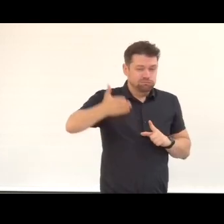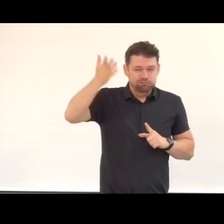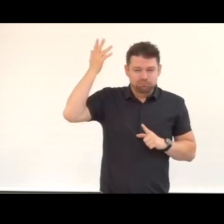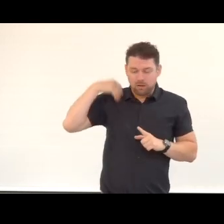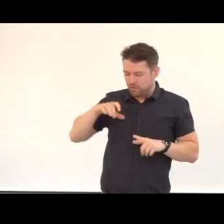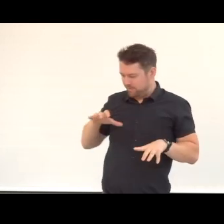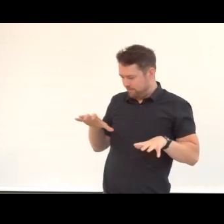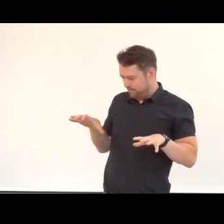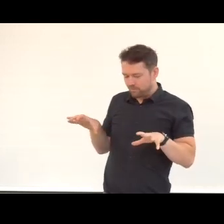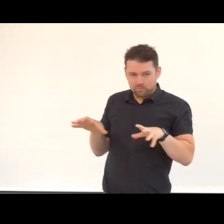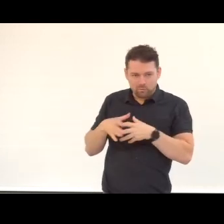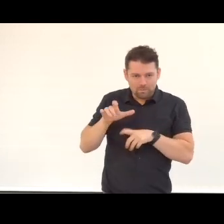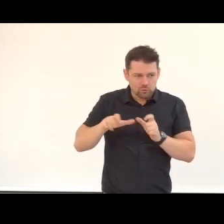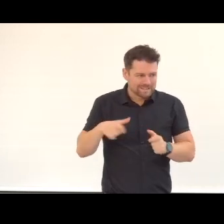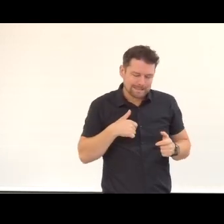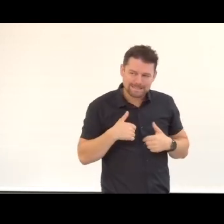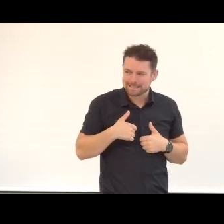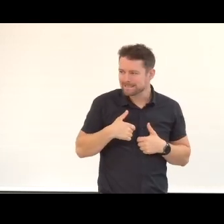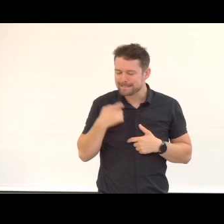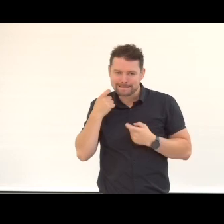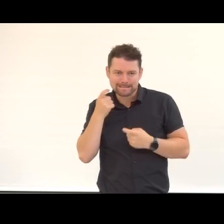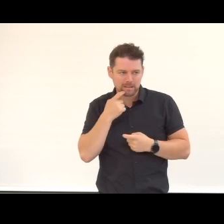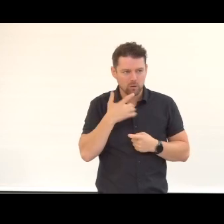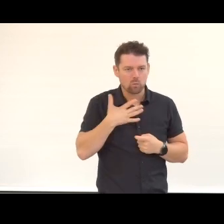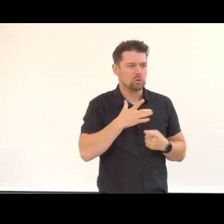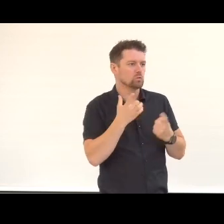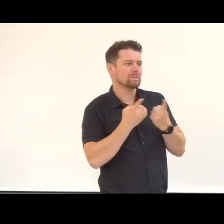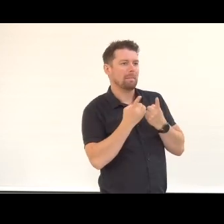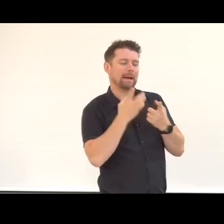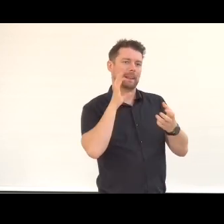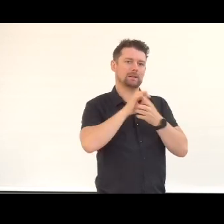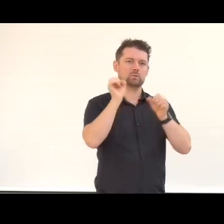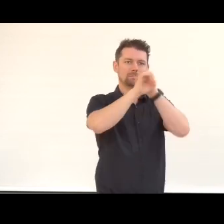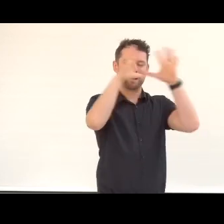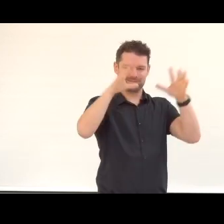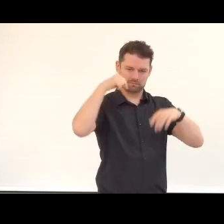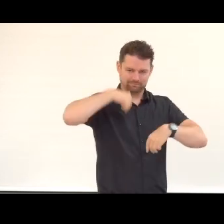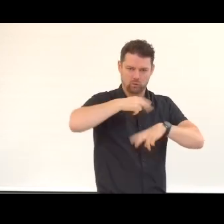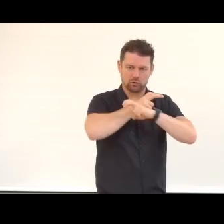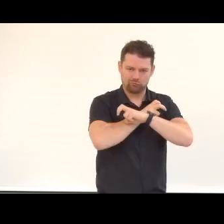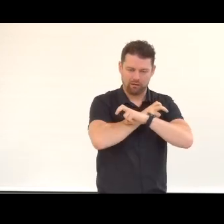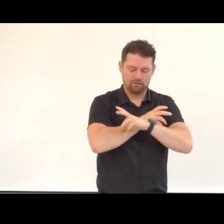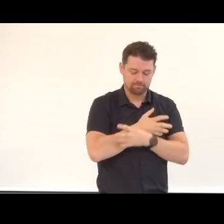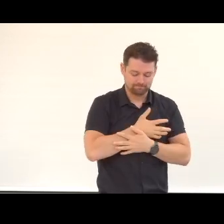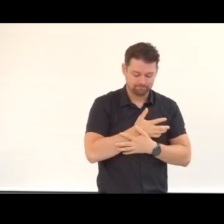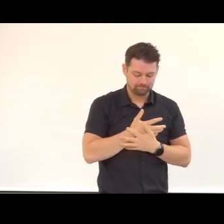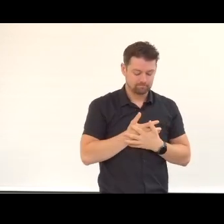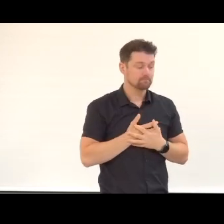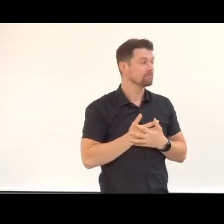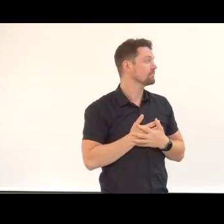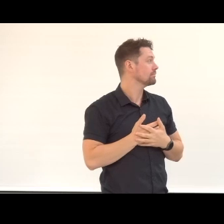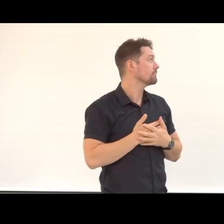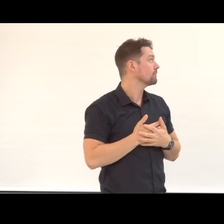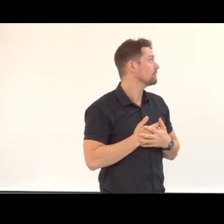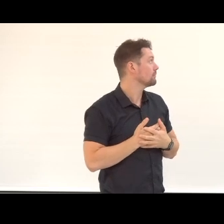got together and they were like, we want to do something about space in Austria. And funny enough, 25 years later, when